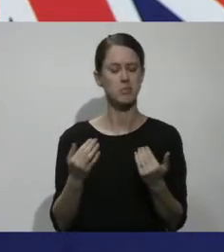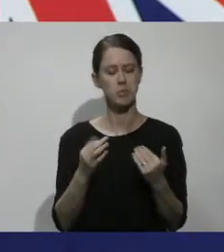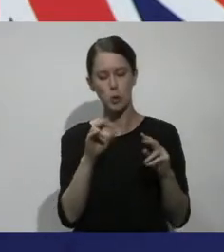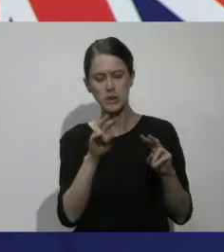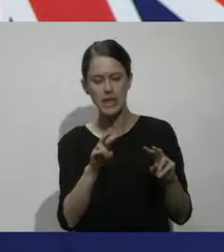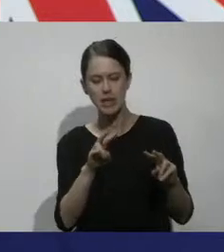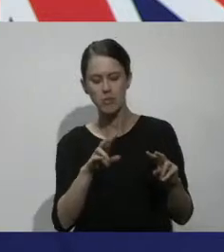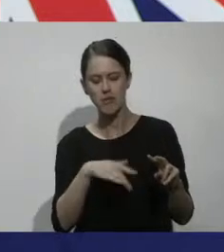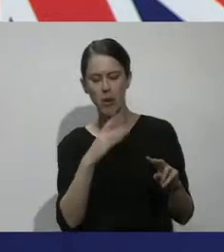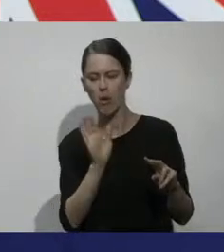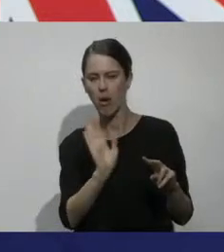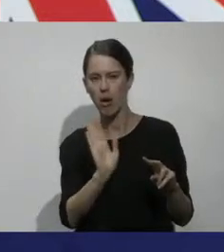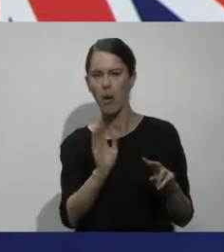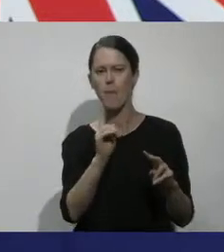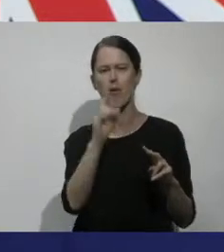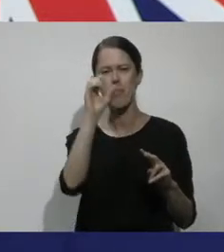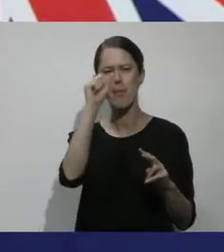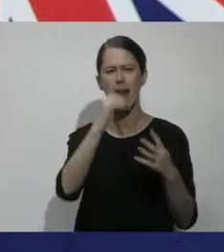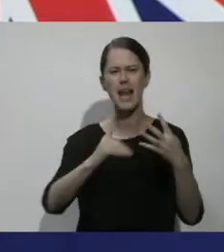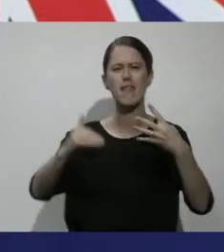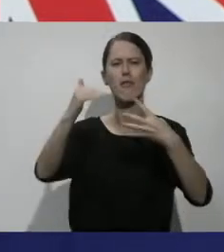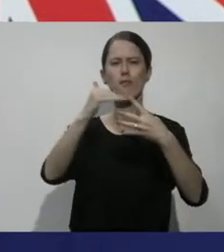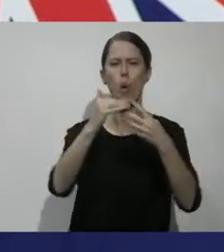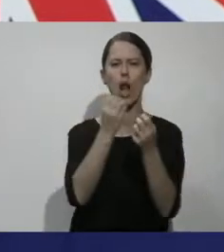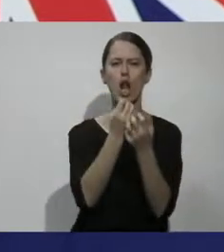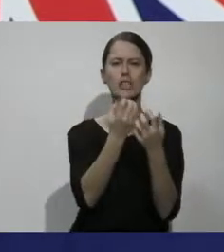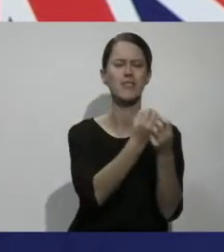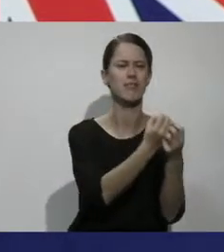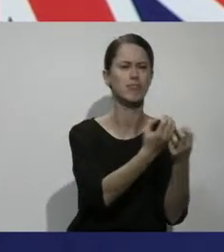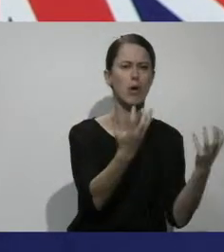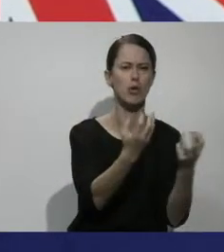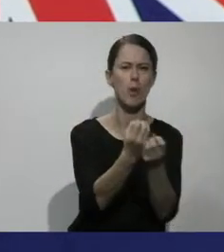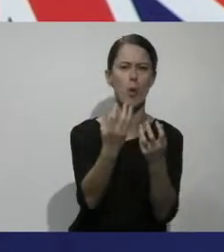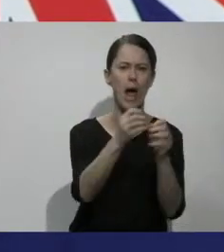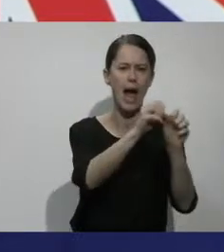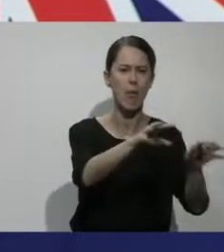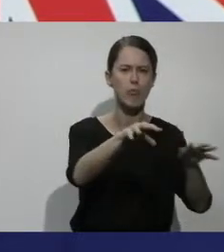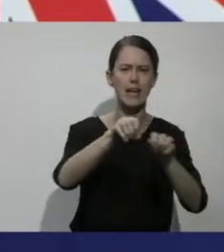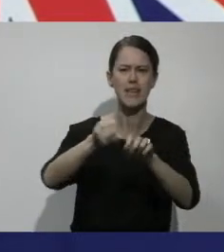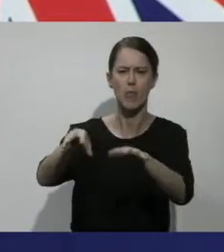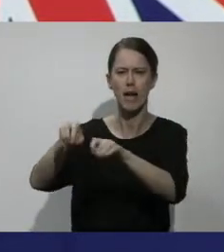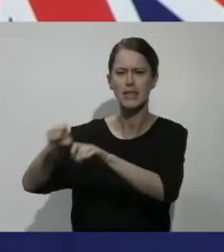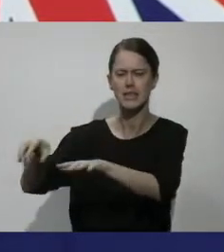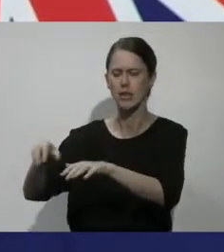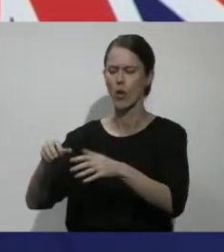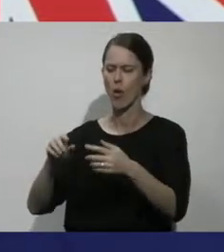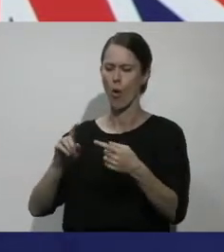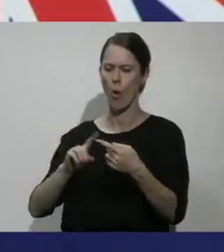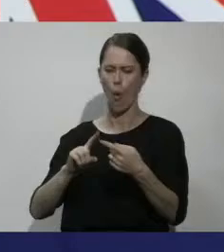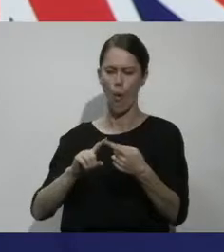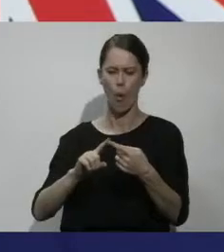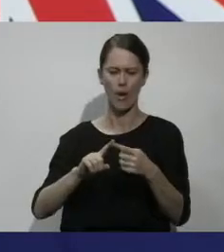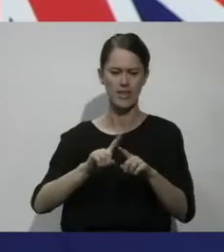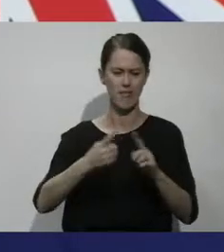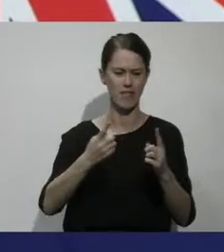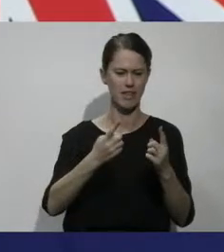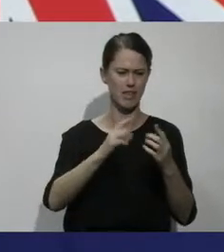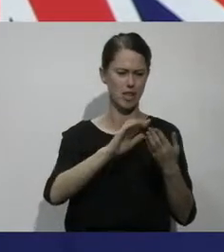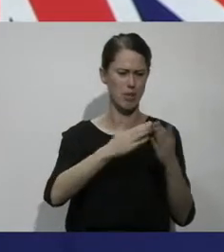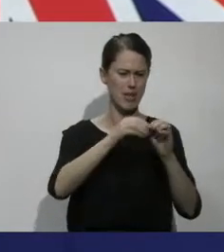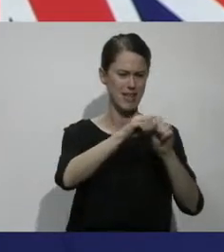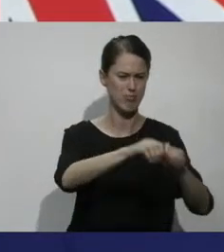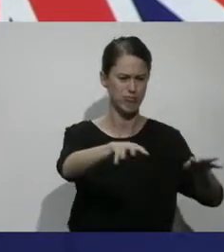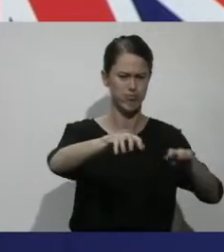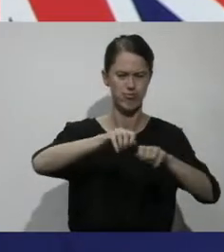for level 4 is, multiple outbreaks, multiple scenes of community